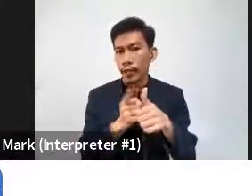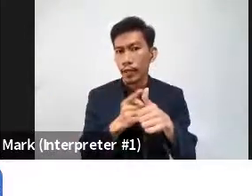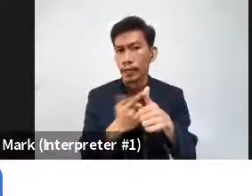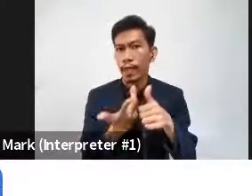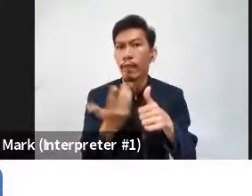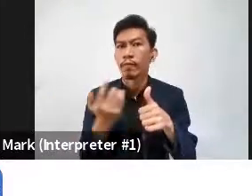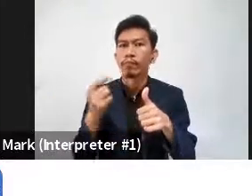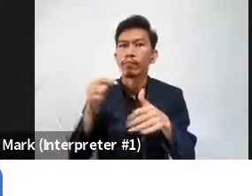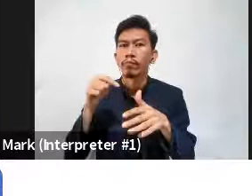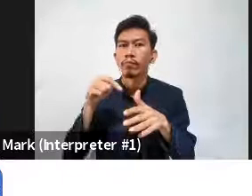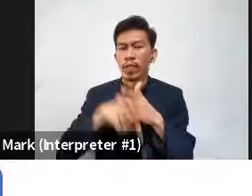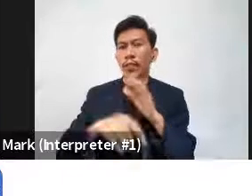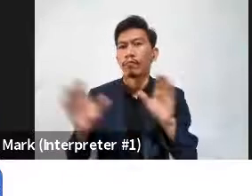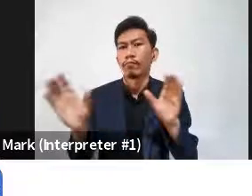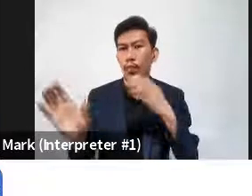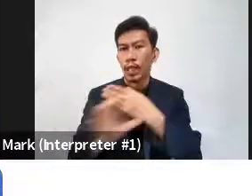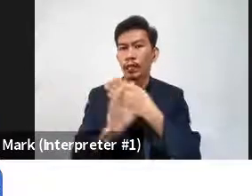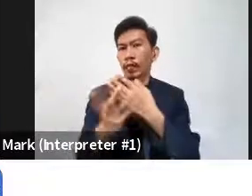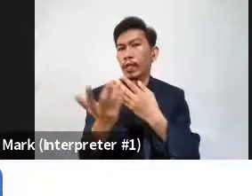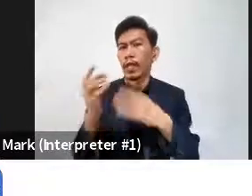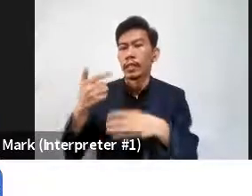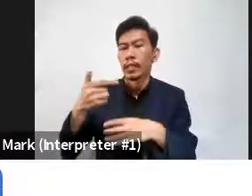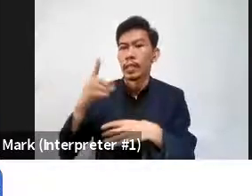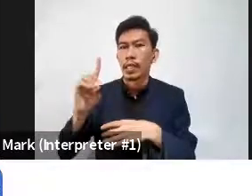contraction in real GDP growth. So around -2 to